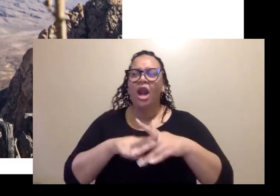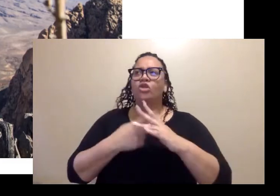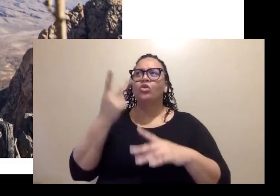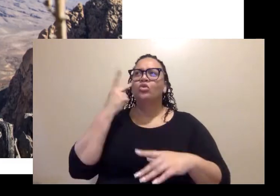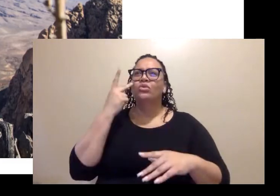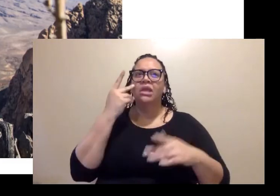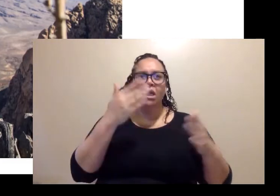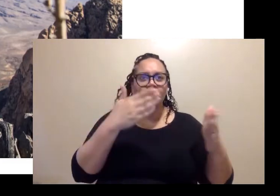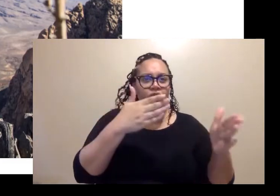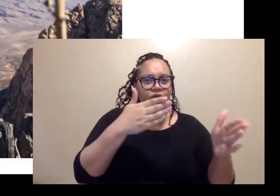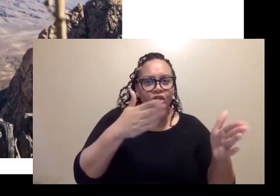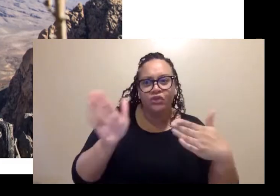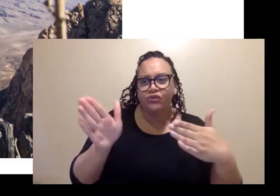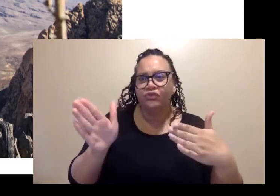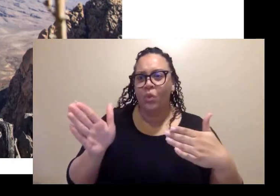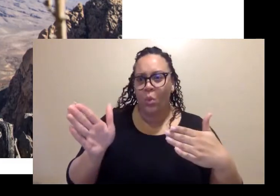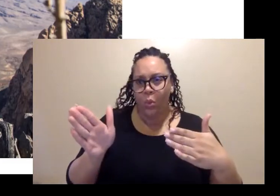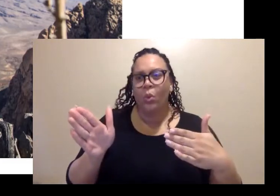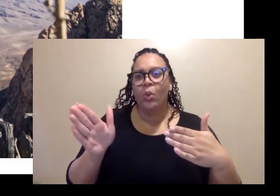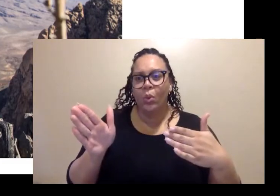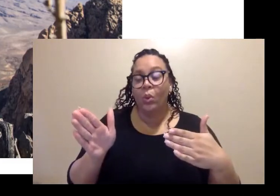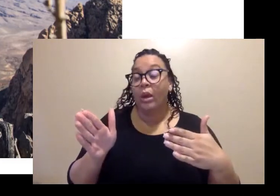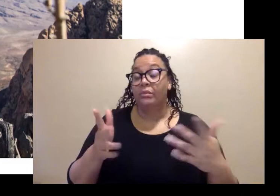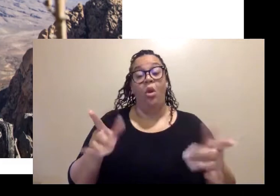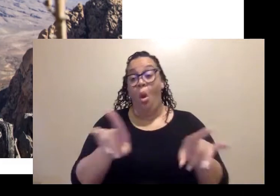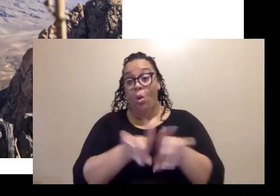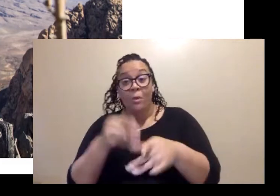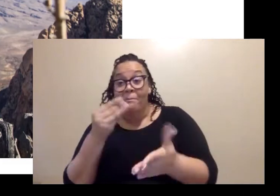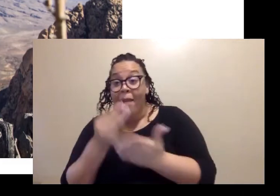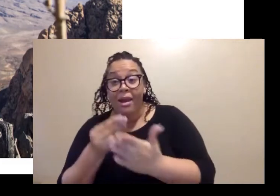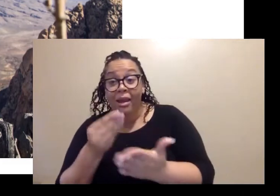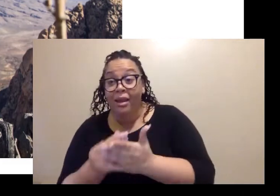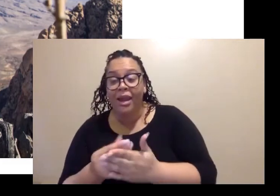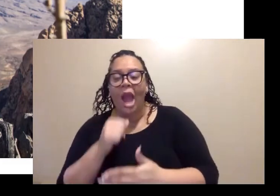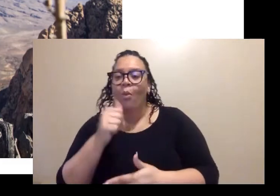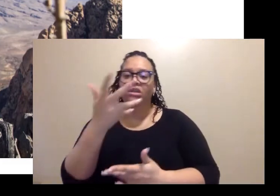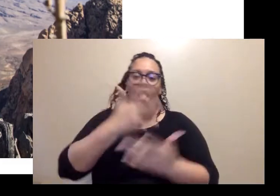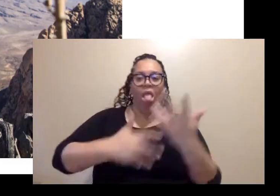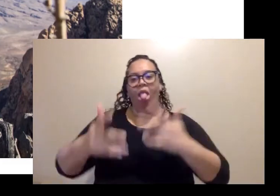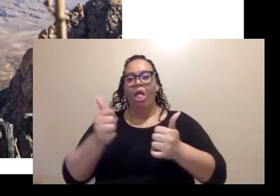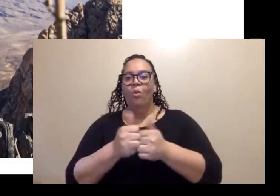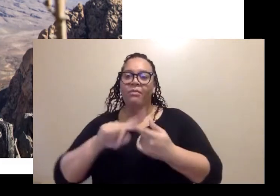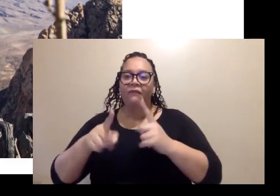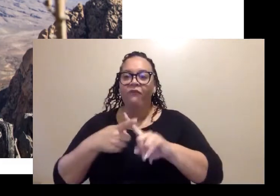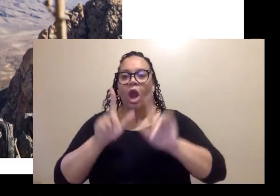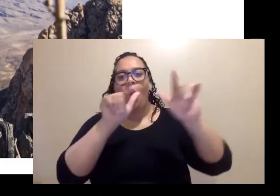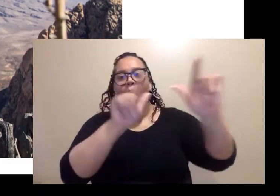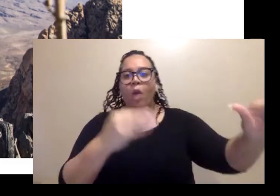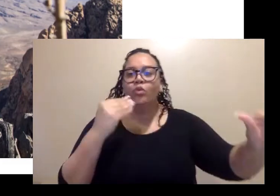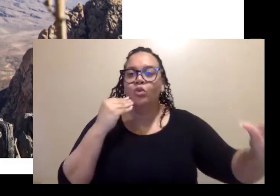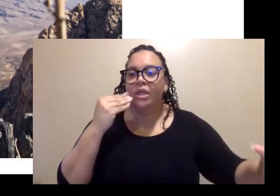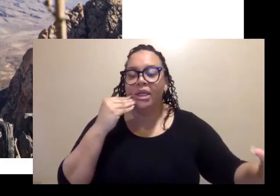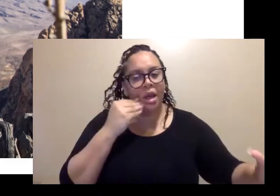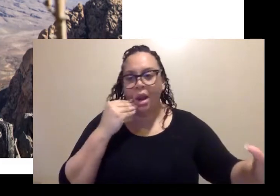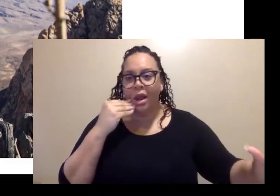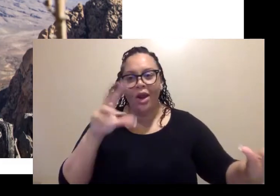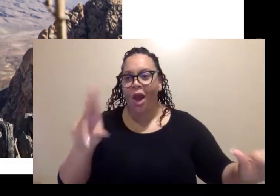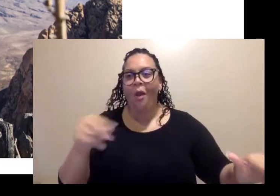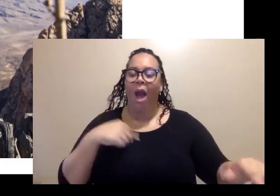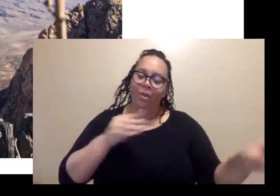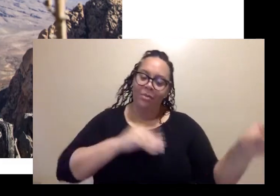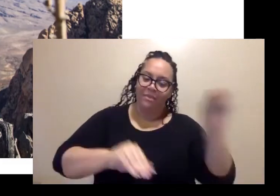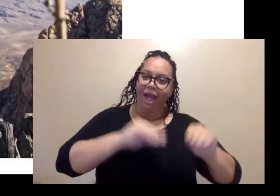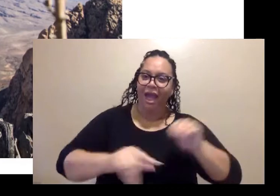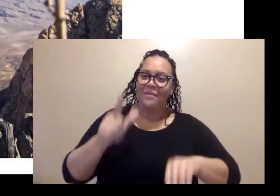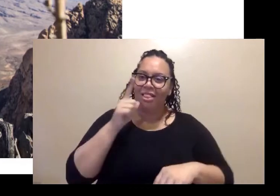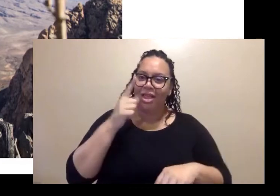ways for me. And even money. I just wasn't hanging out with my friends, going out and eating. Instead, I would pack up a lunch from home and I